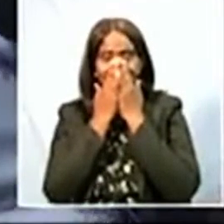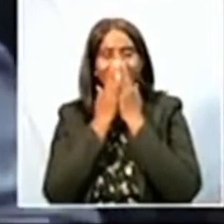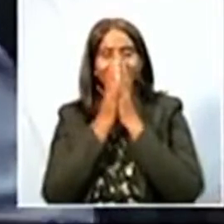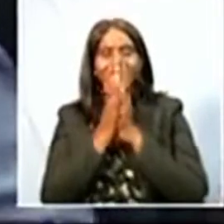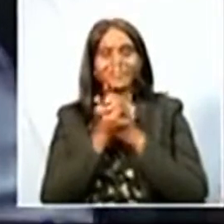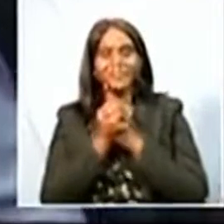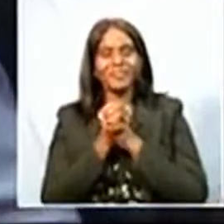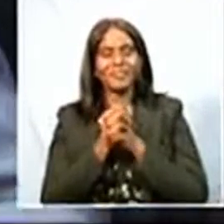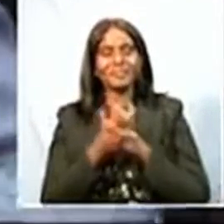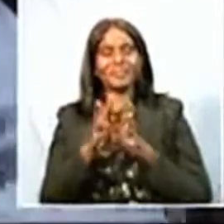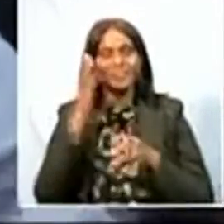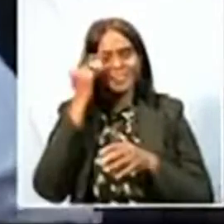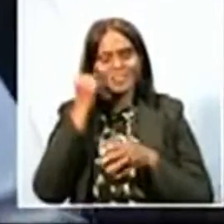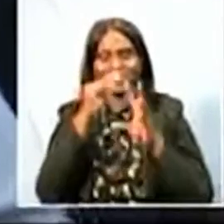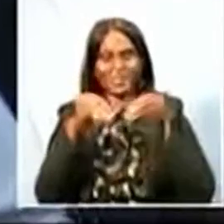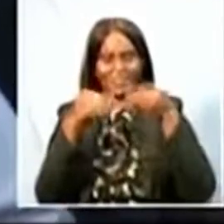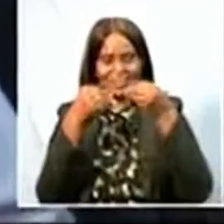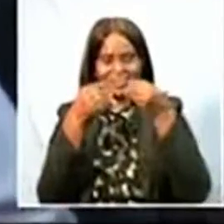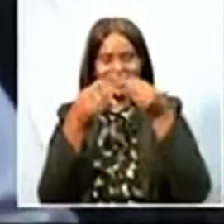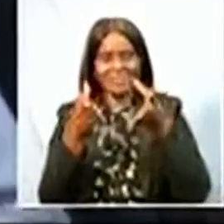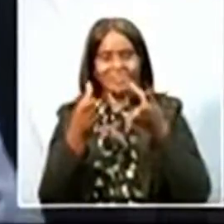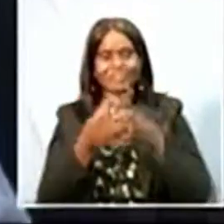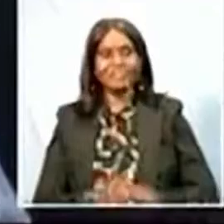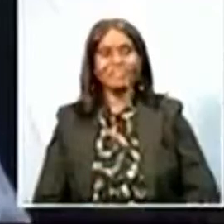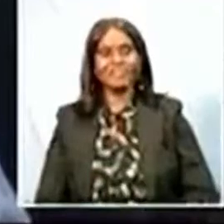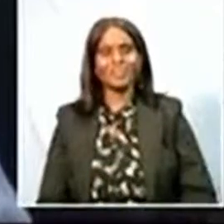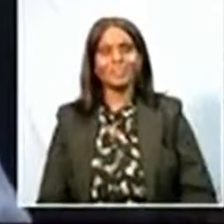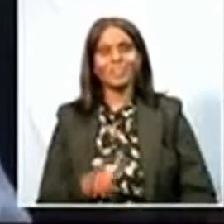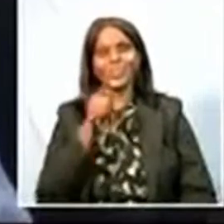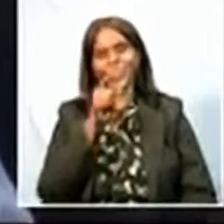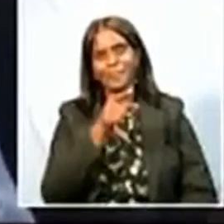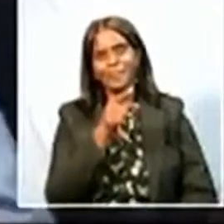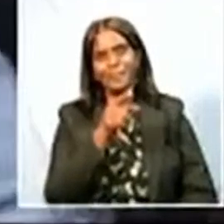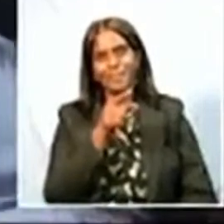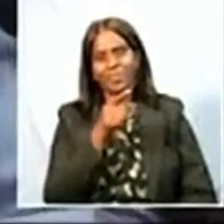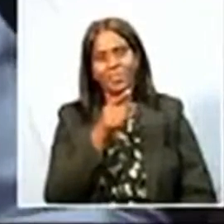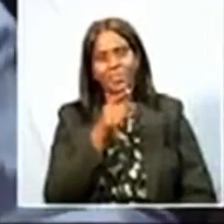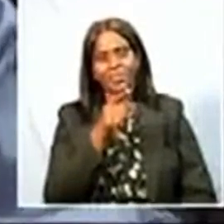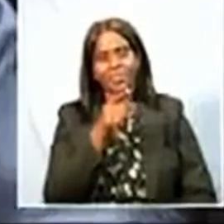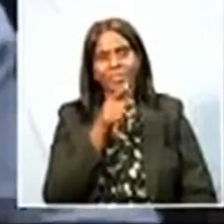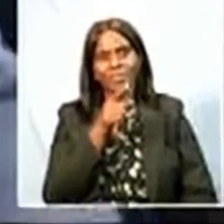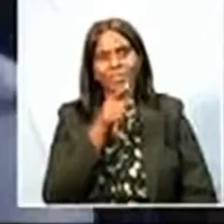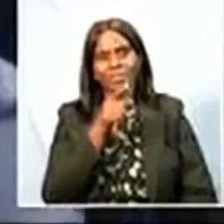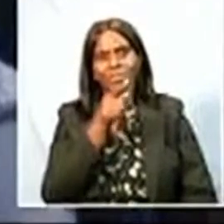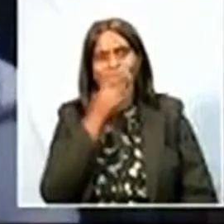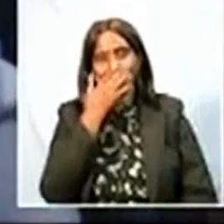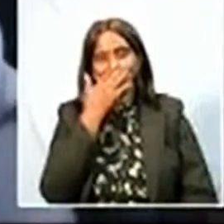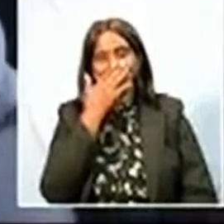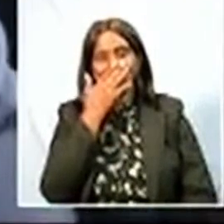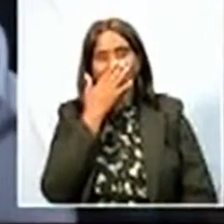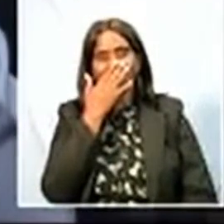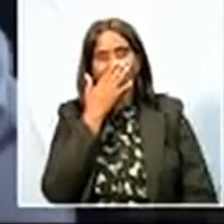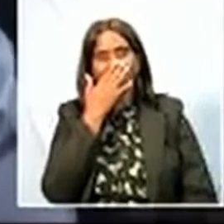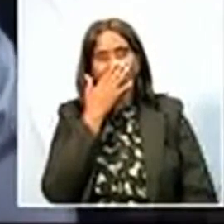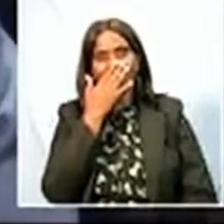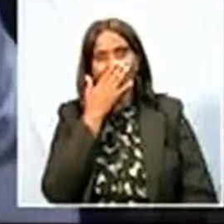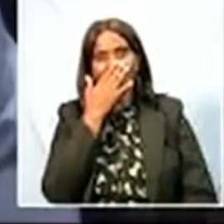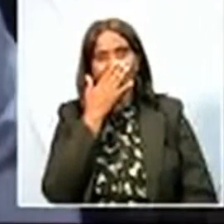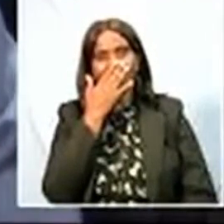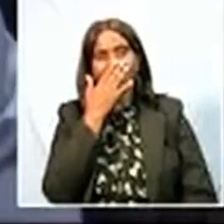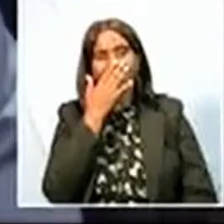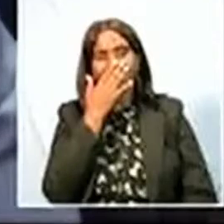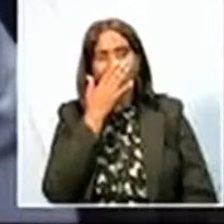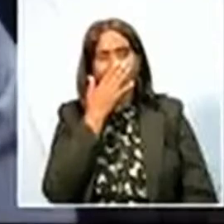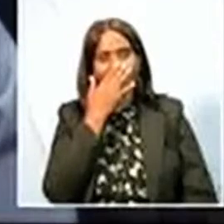So why did you give this Appendix 6? That's where the evidence is,